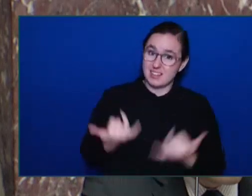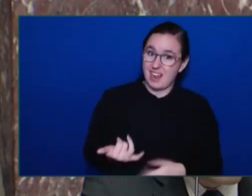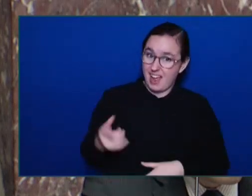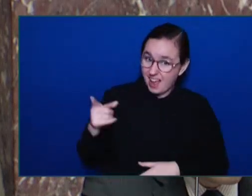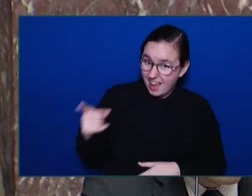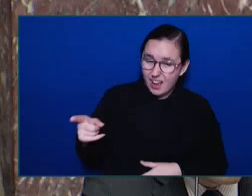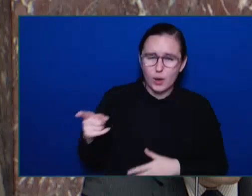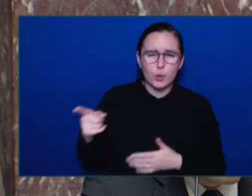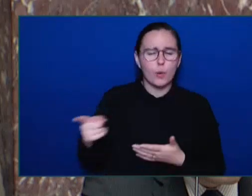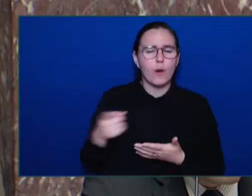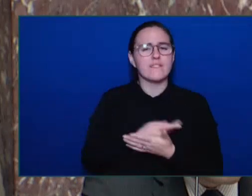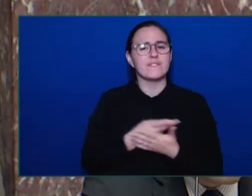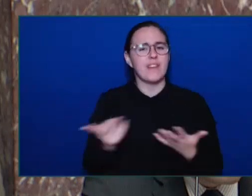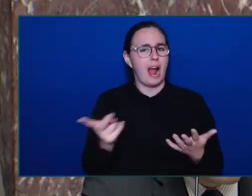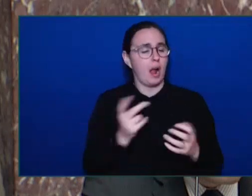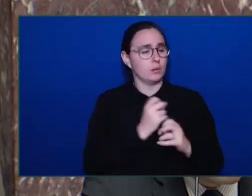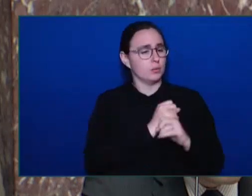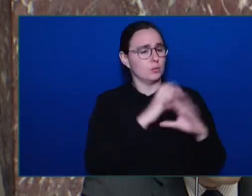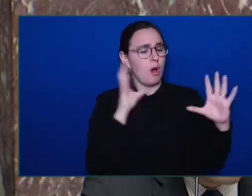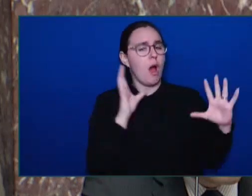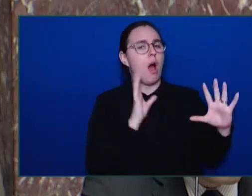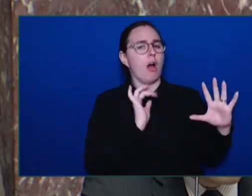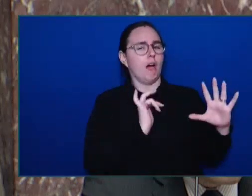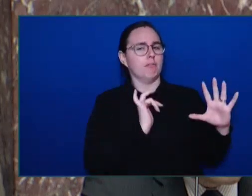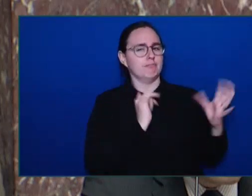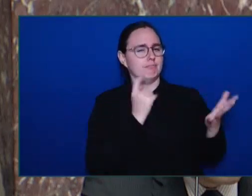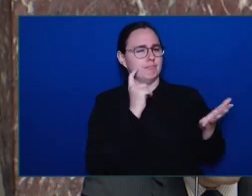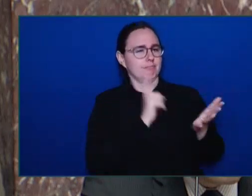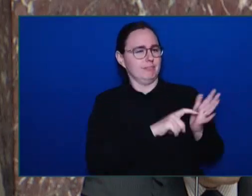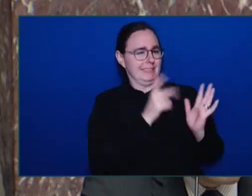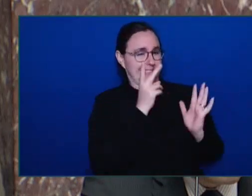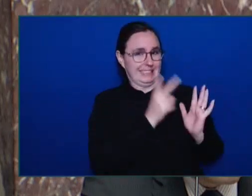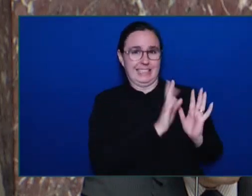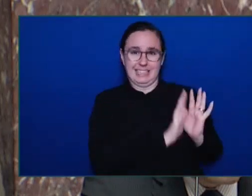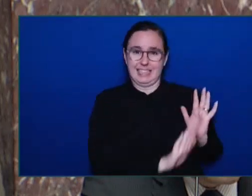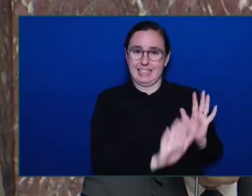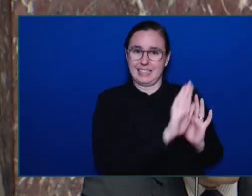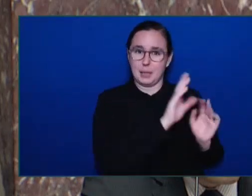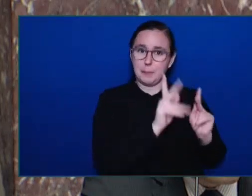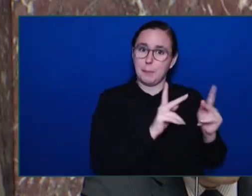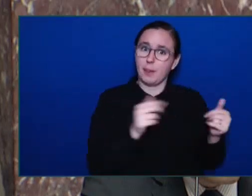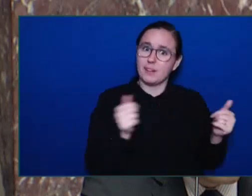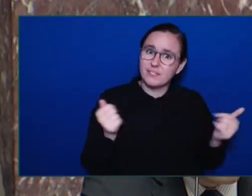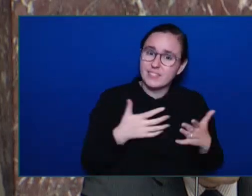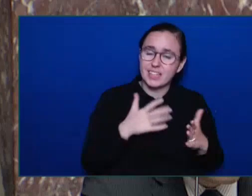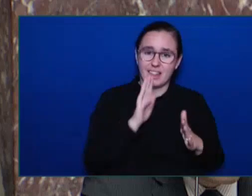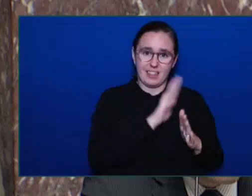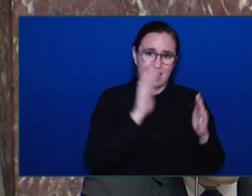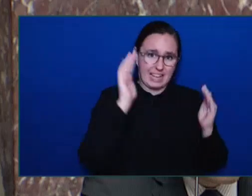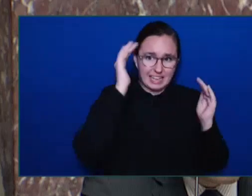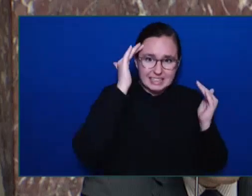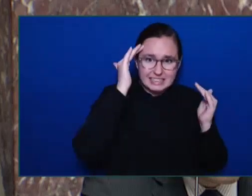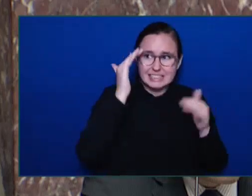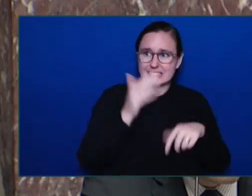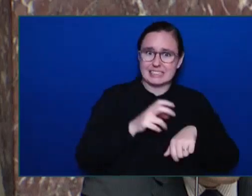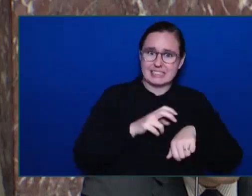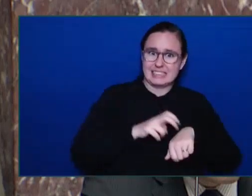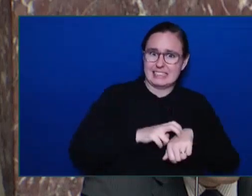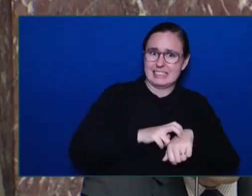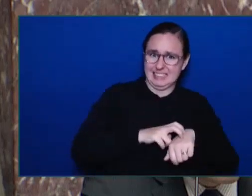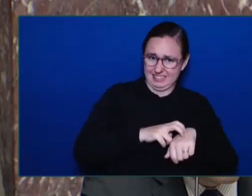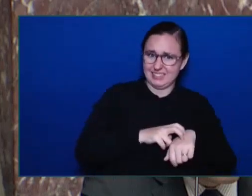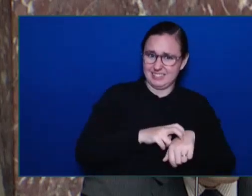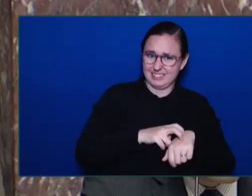and the violence that exists every single day in this province. And what does he talk about? Success and how proud he